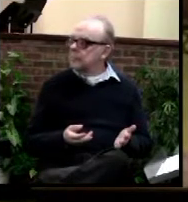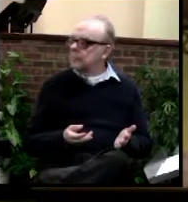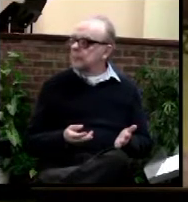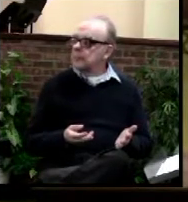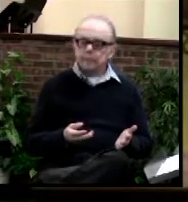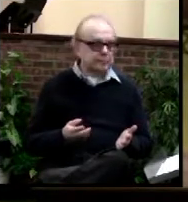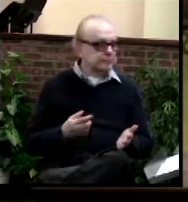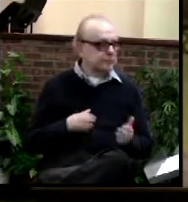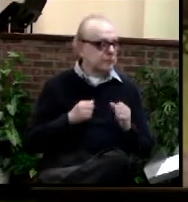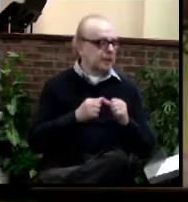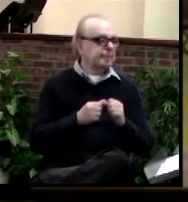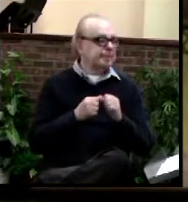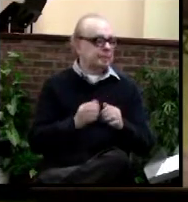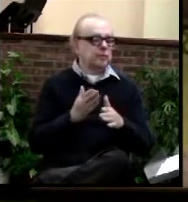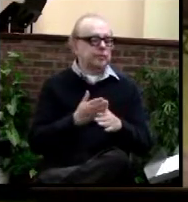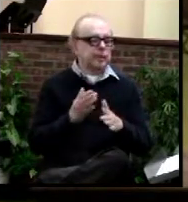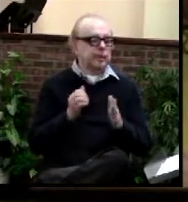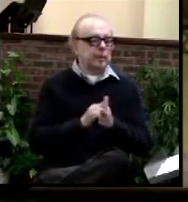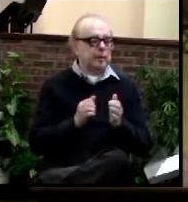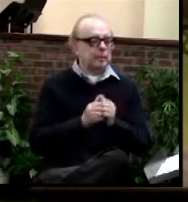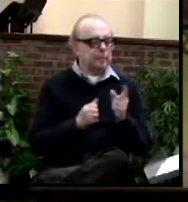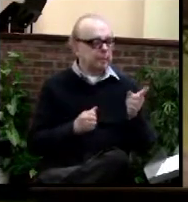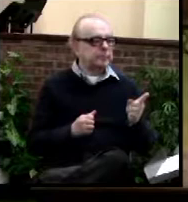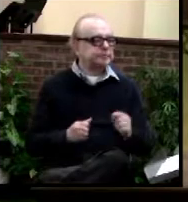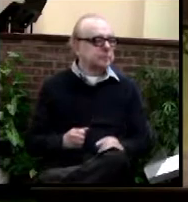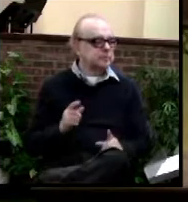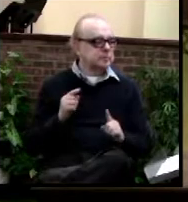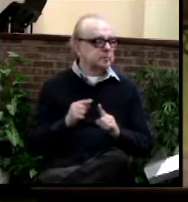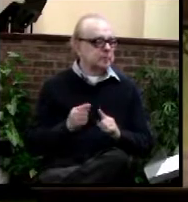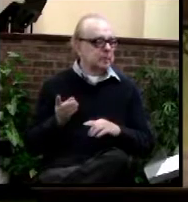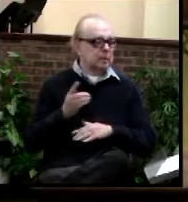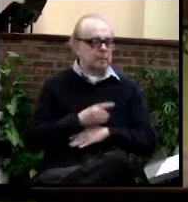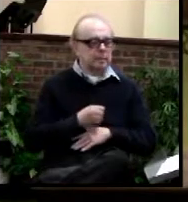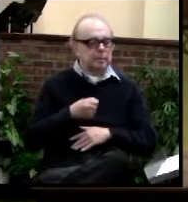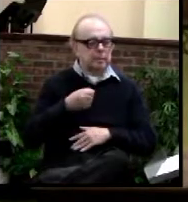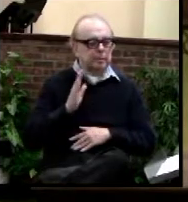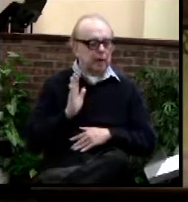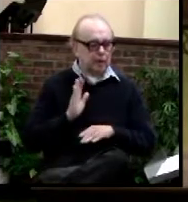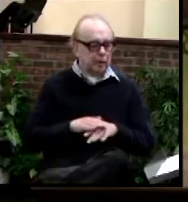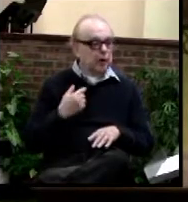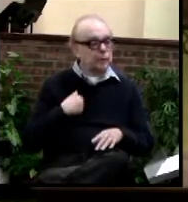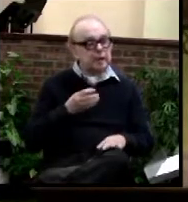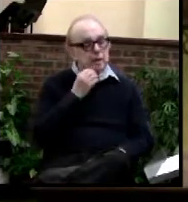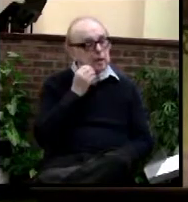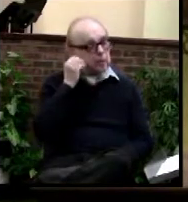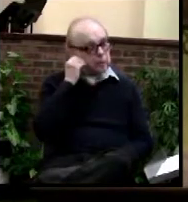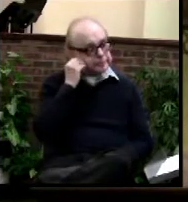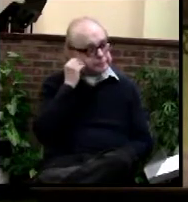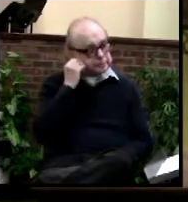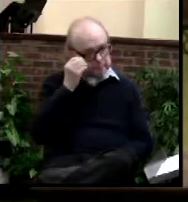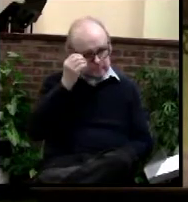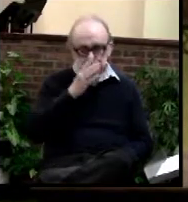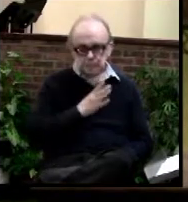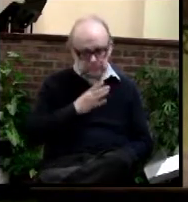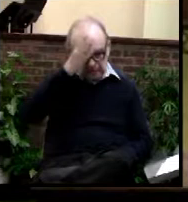I will continue to share this with you until the day that God calls me home. Ladies and